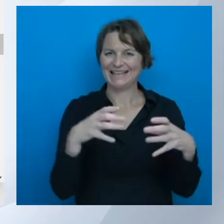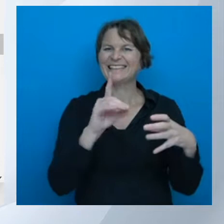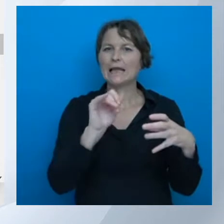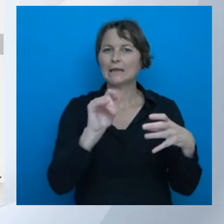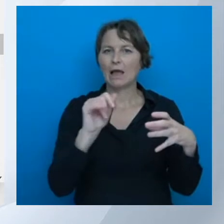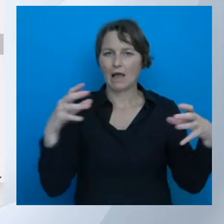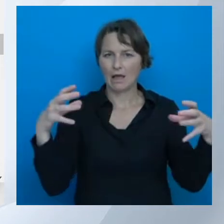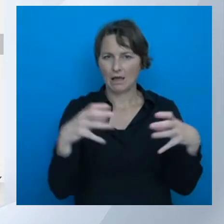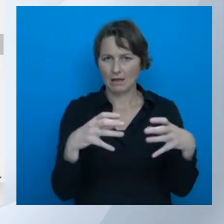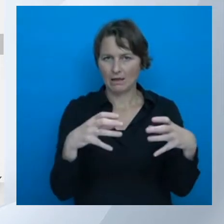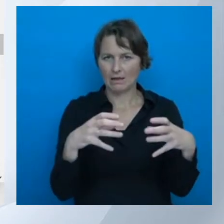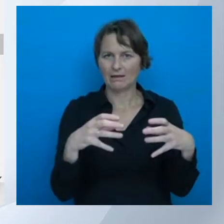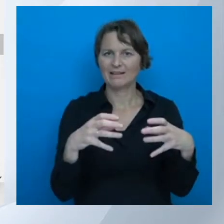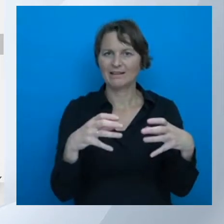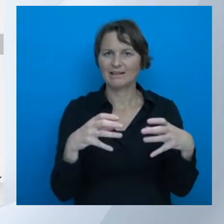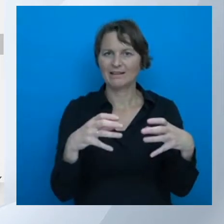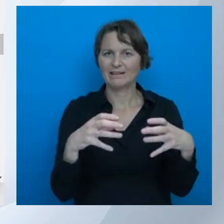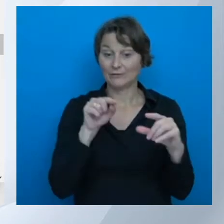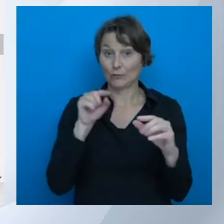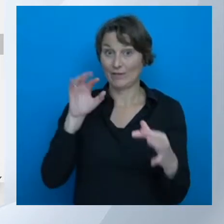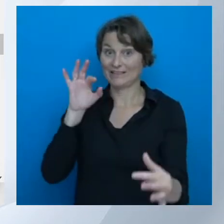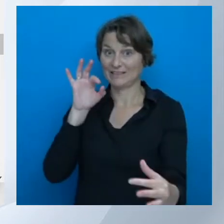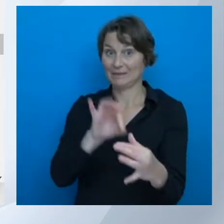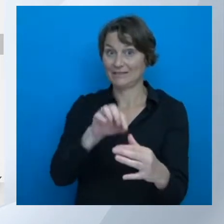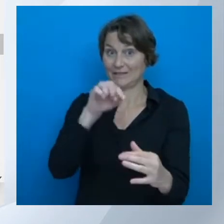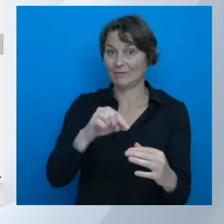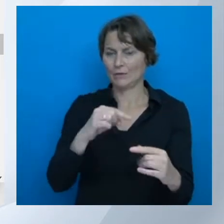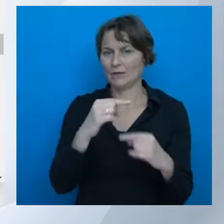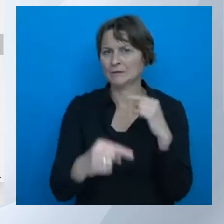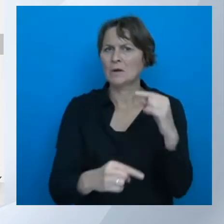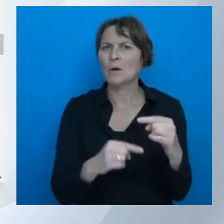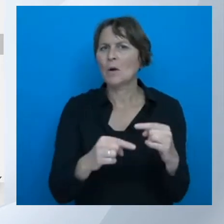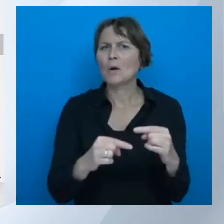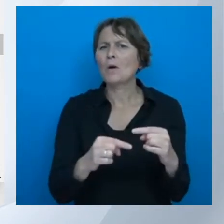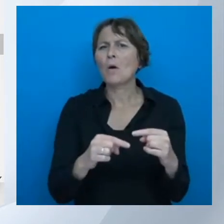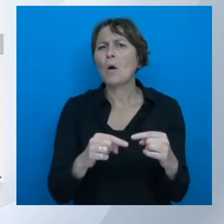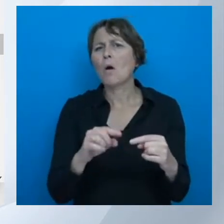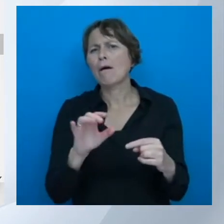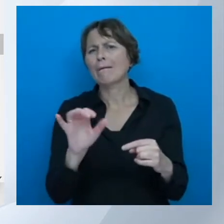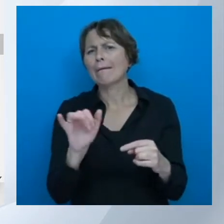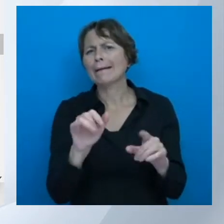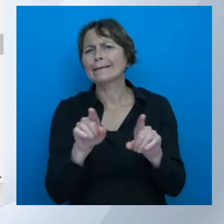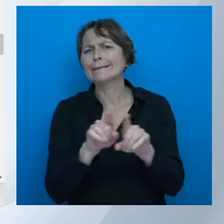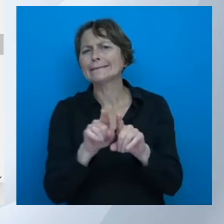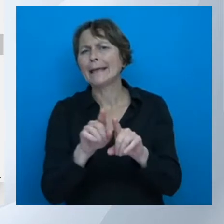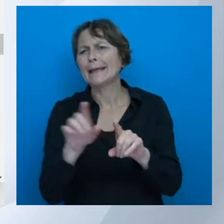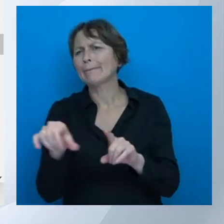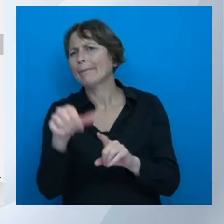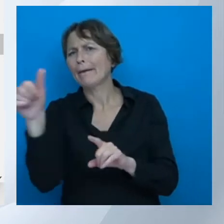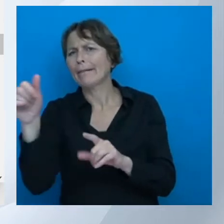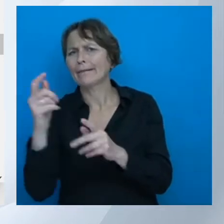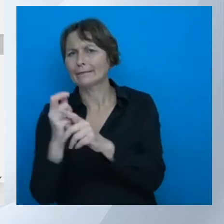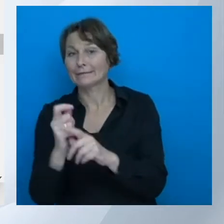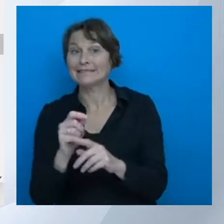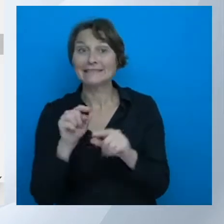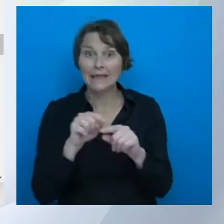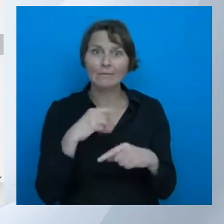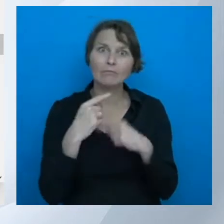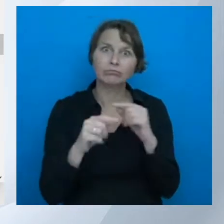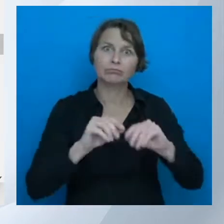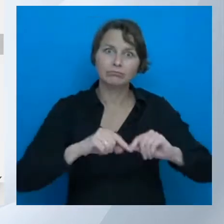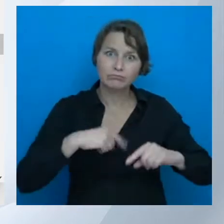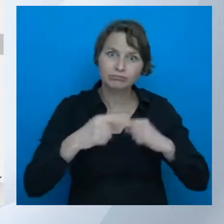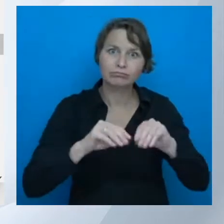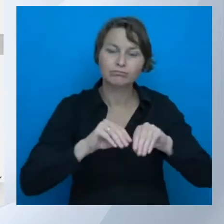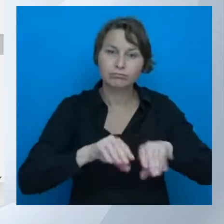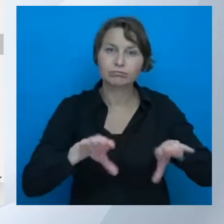specified for this run. So it might not perform on the same way with a different configuration, of course, and that you can choose a